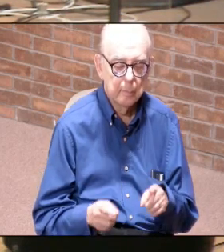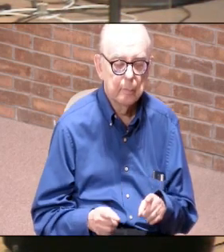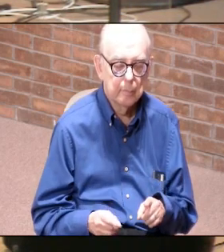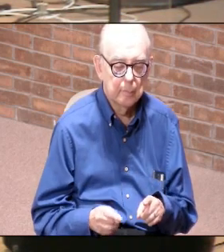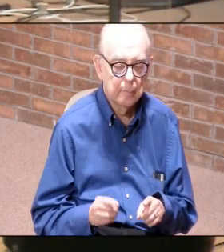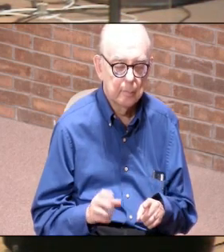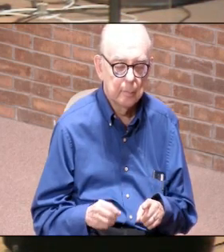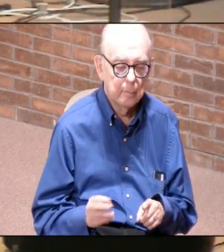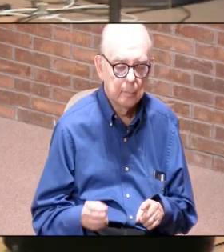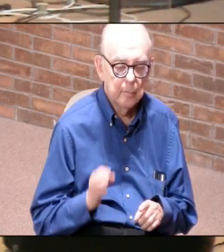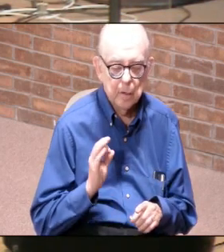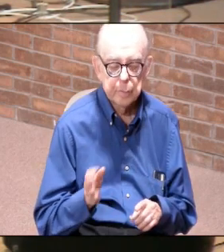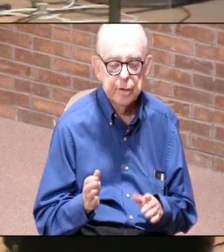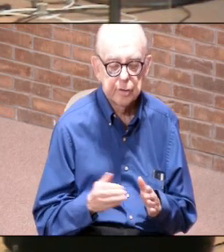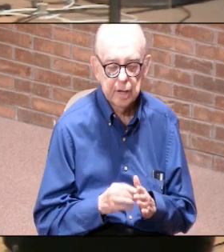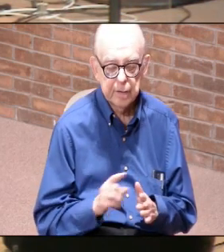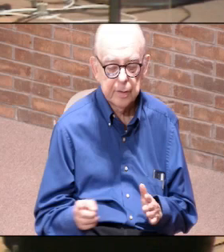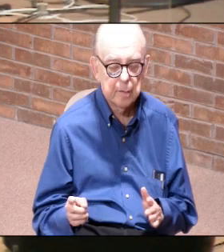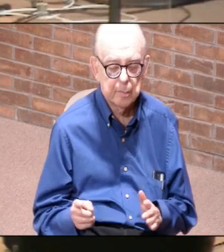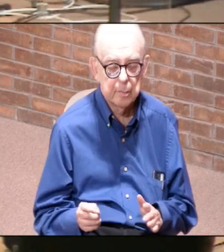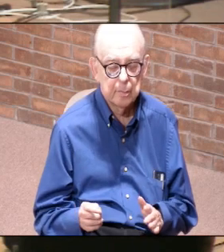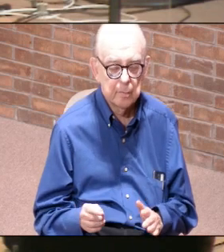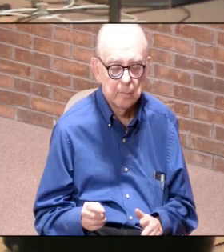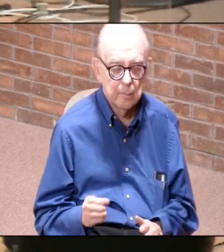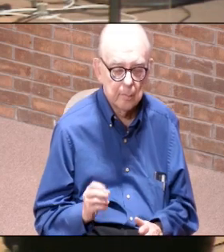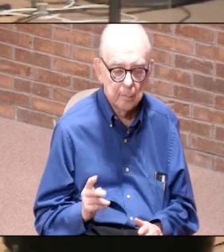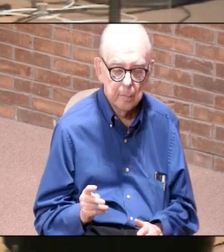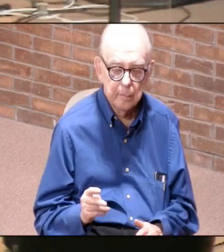there and I need you to preach against it, okay?